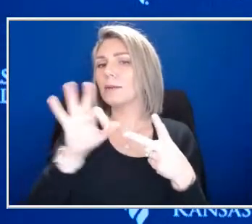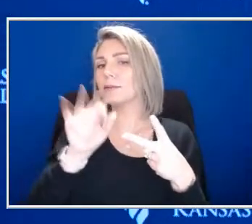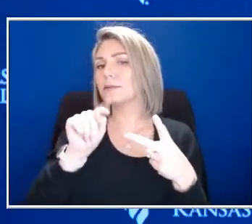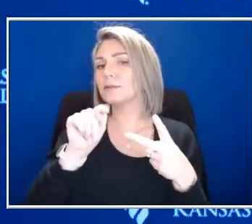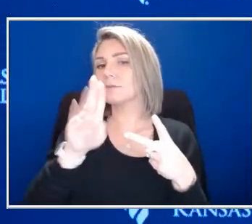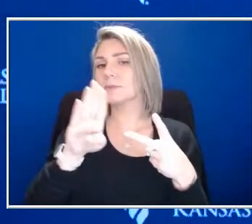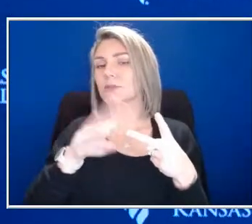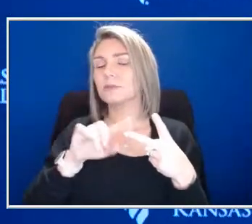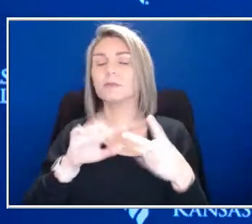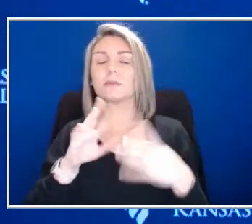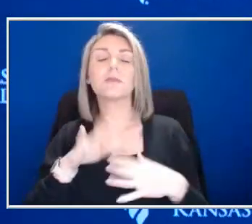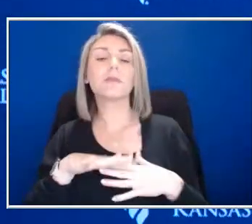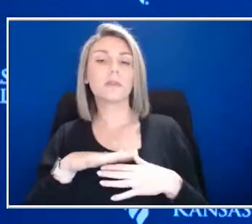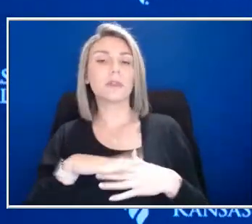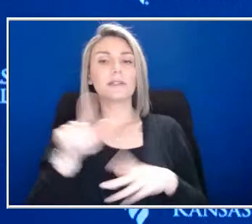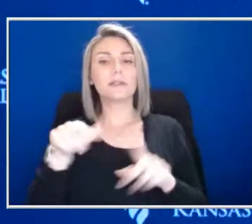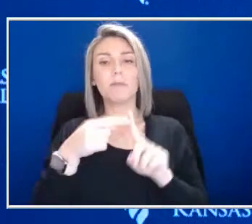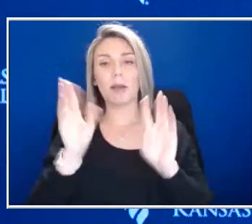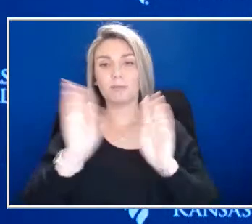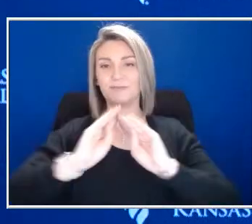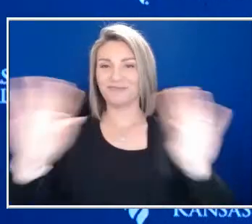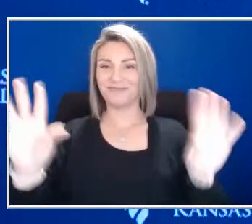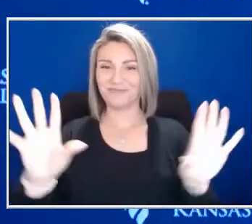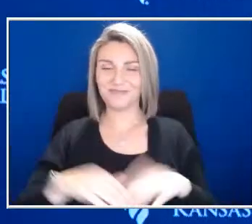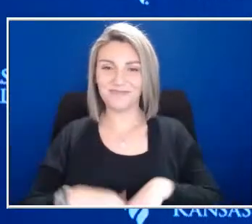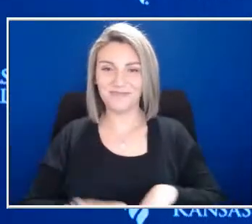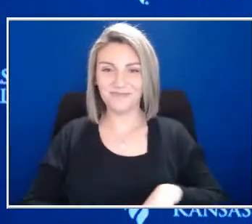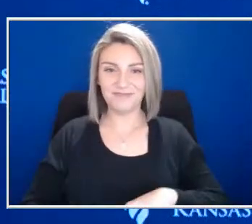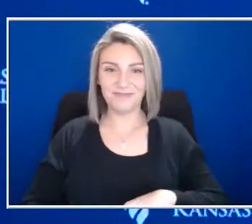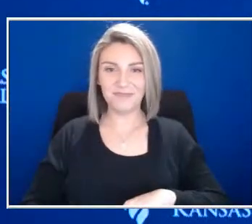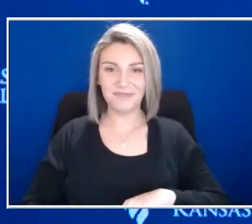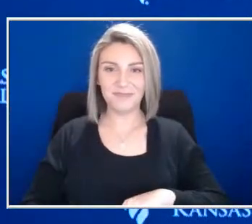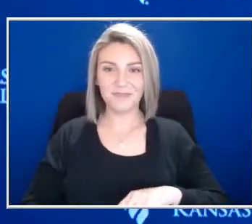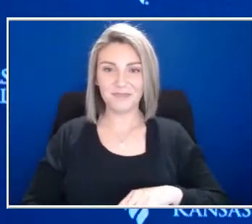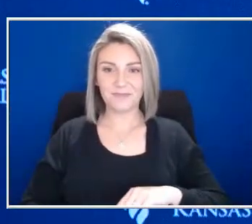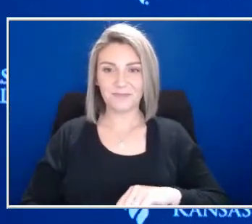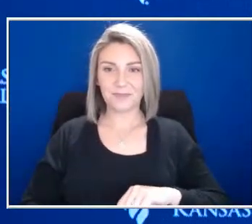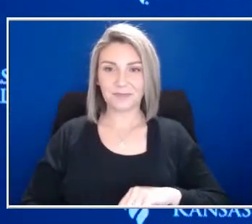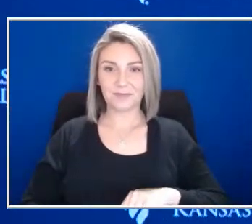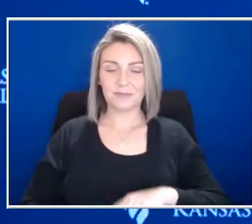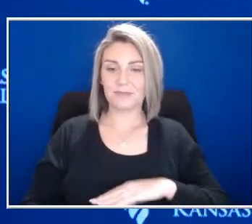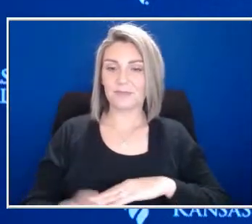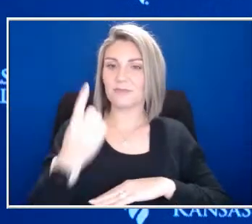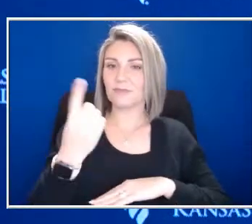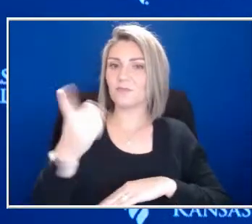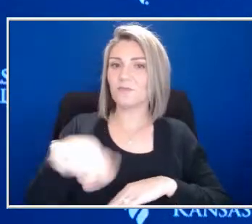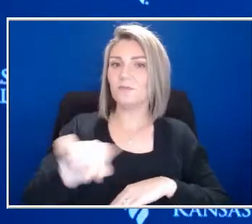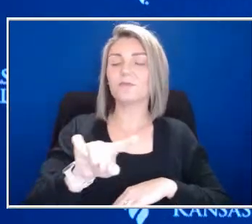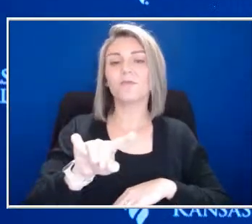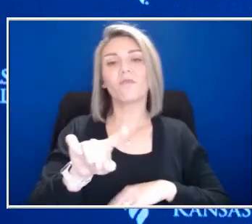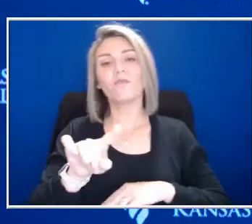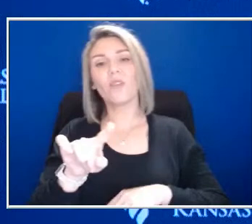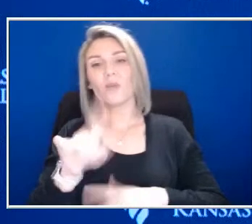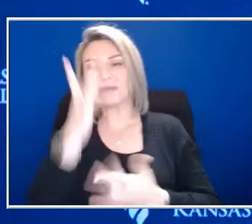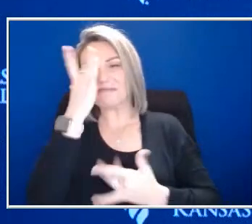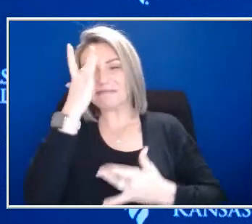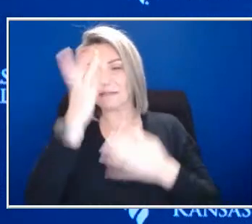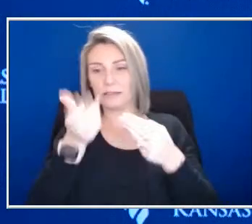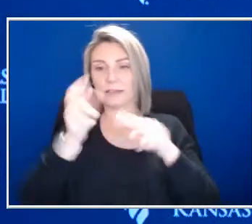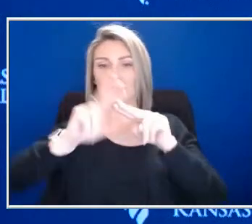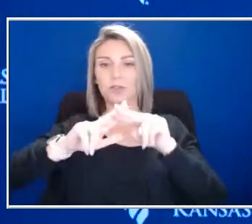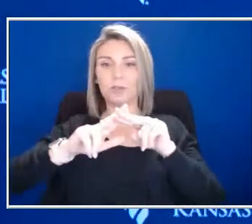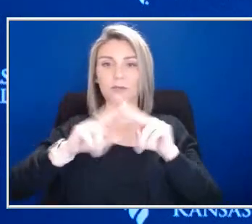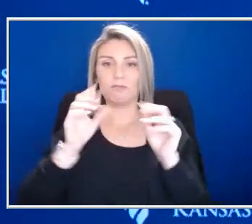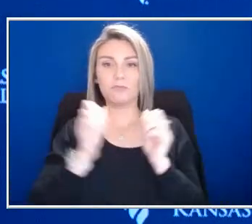it's about being transparent. This is one of the diseases that increased probably with some